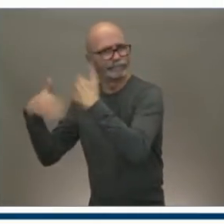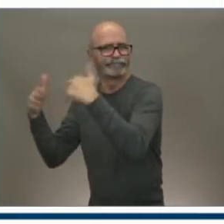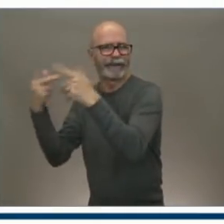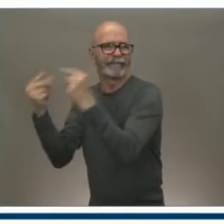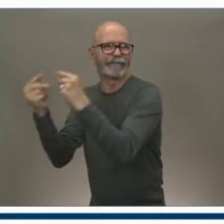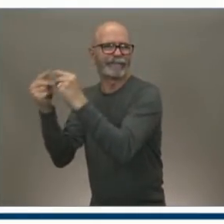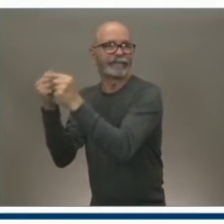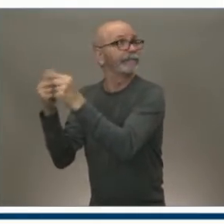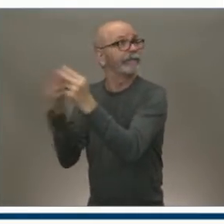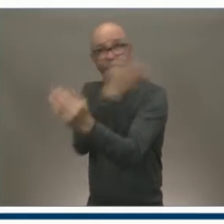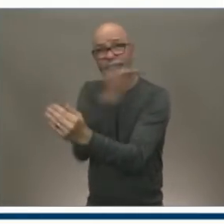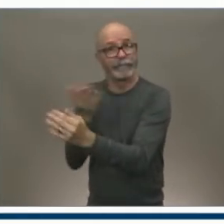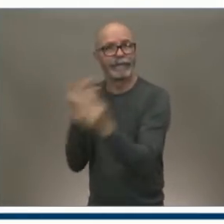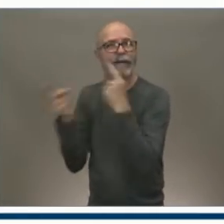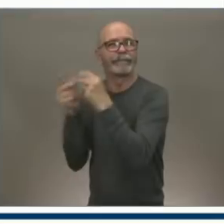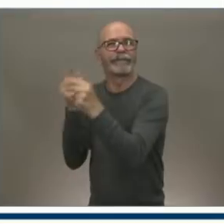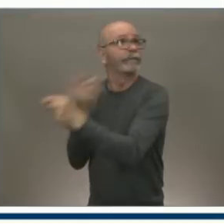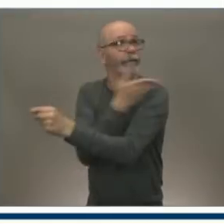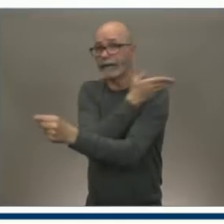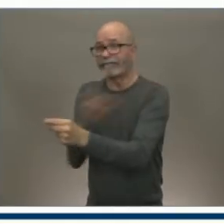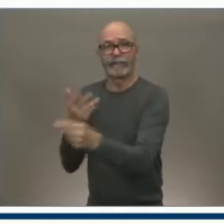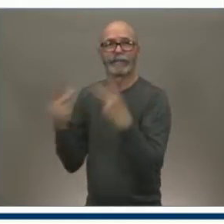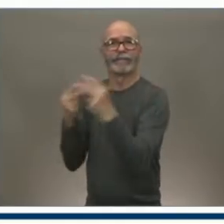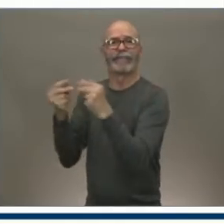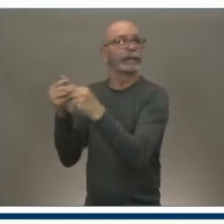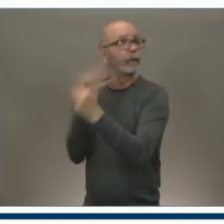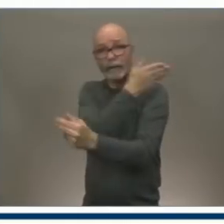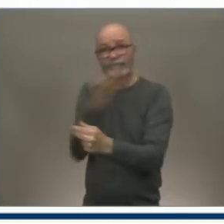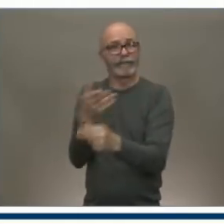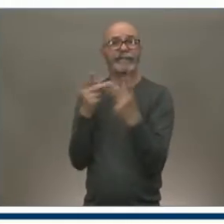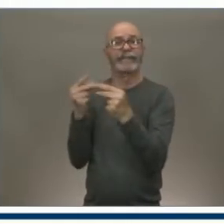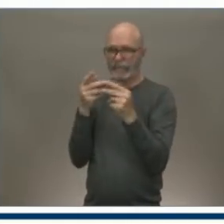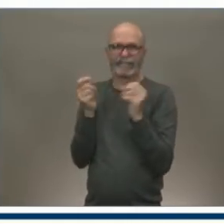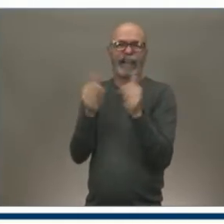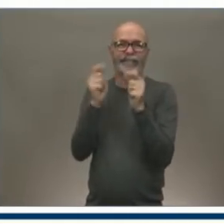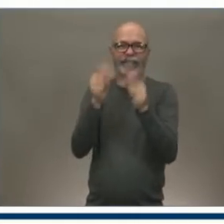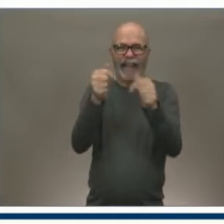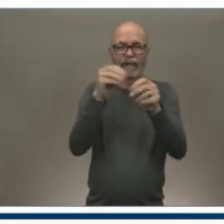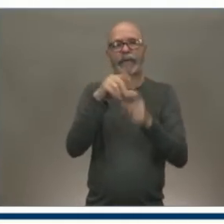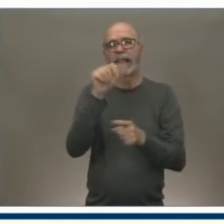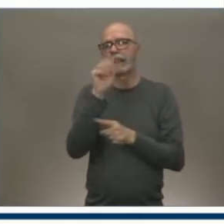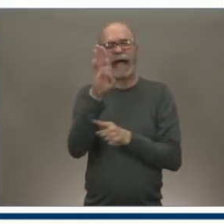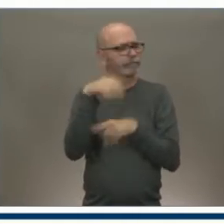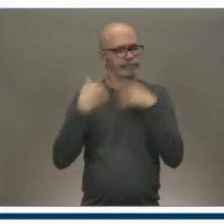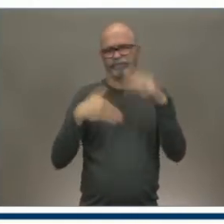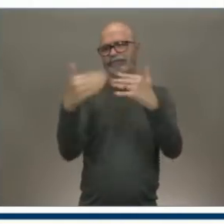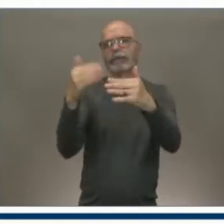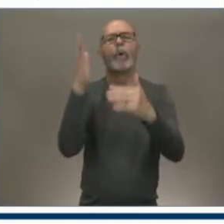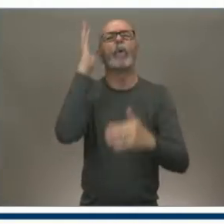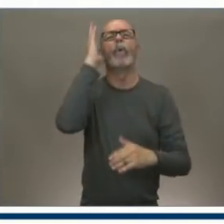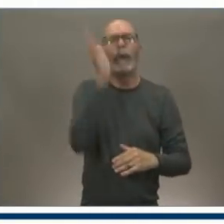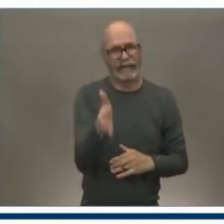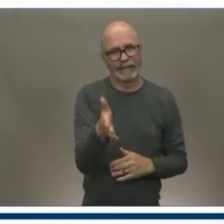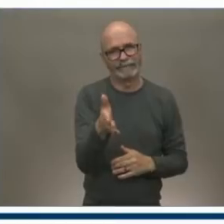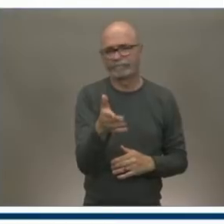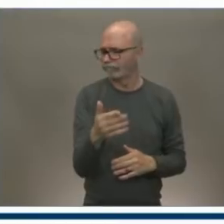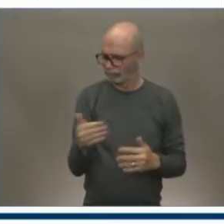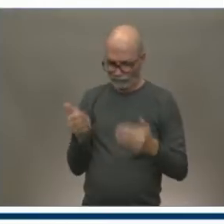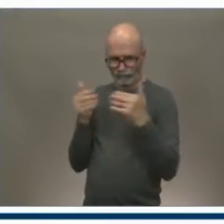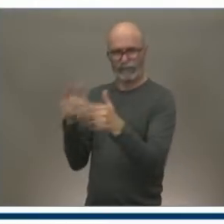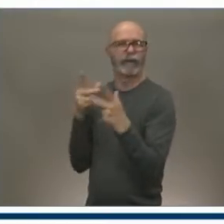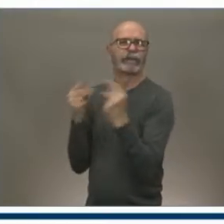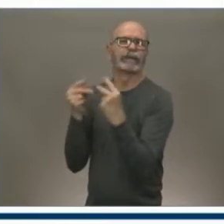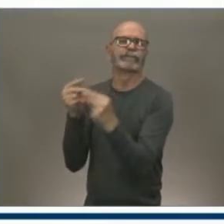more vaccine in February and March, we can make sure that we're able to deliver that vaccine in a very timely